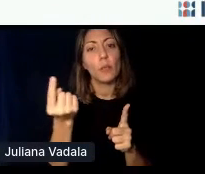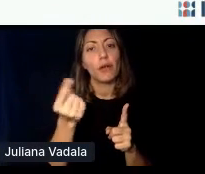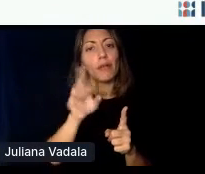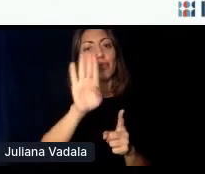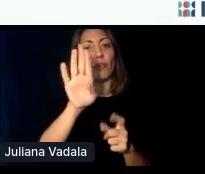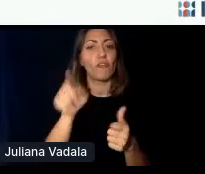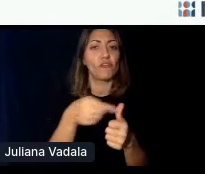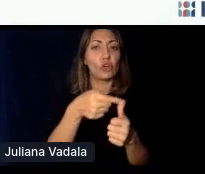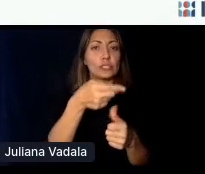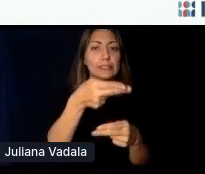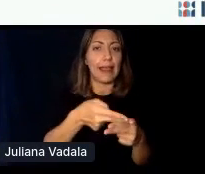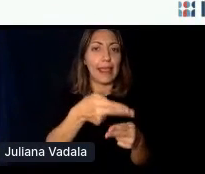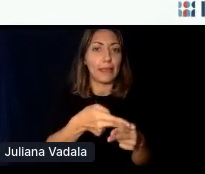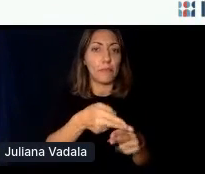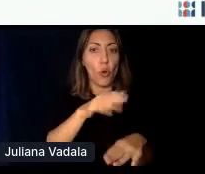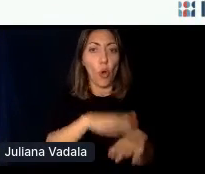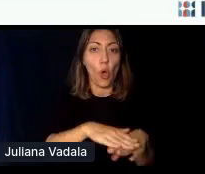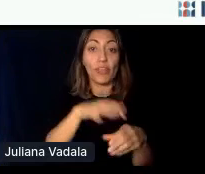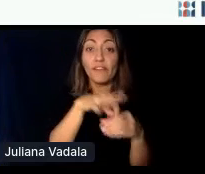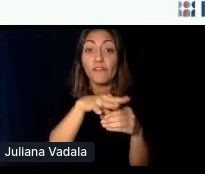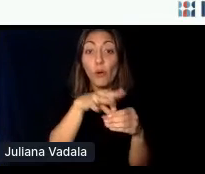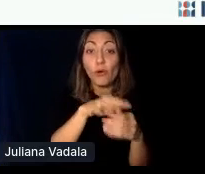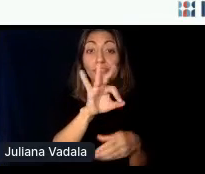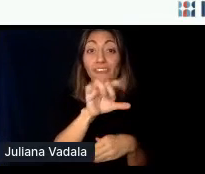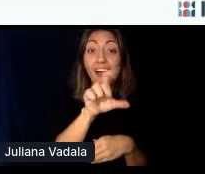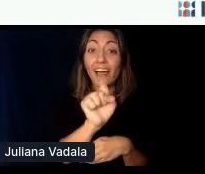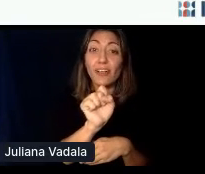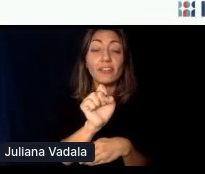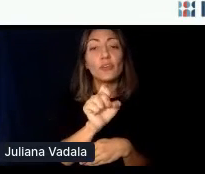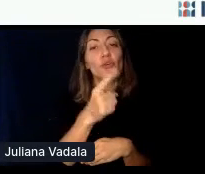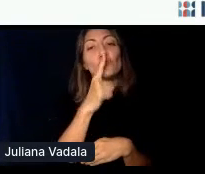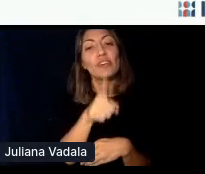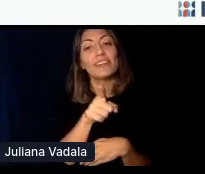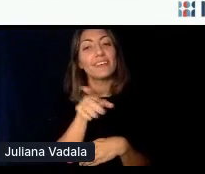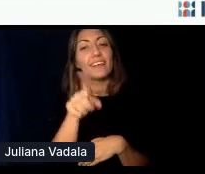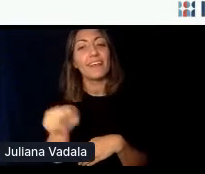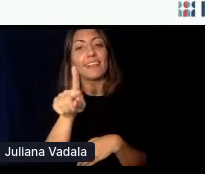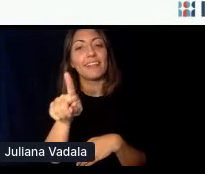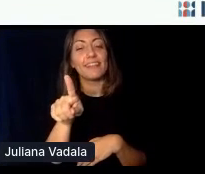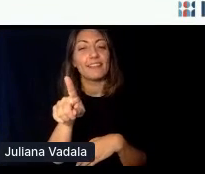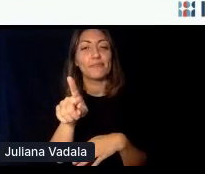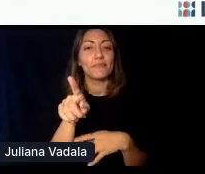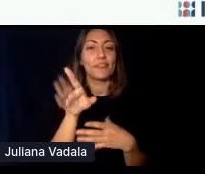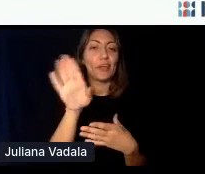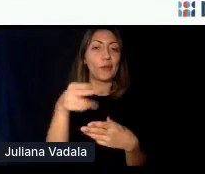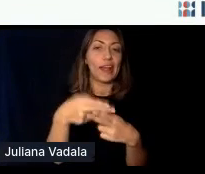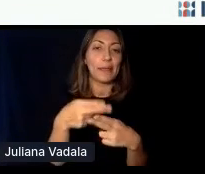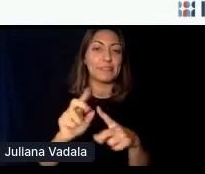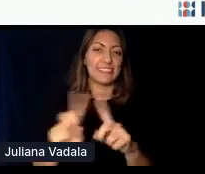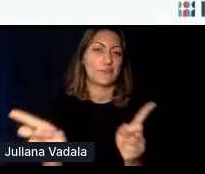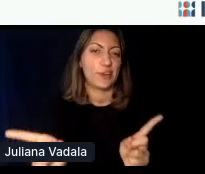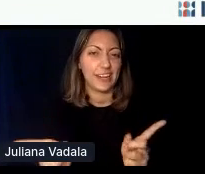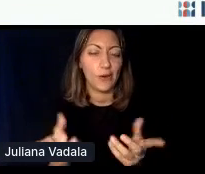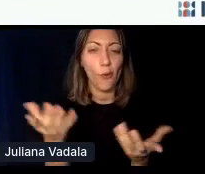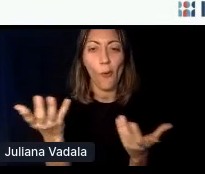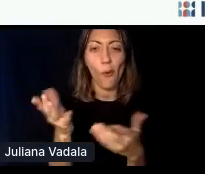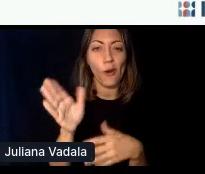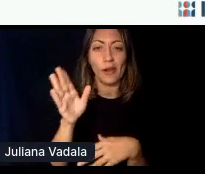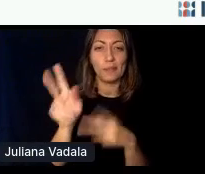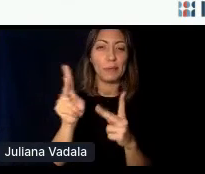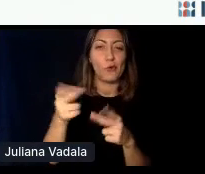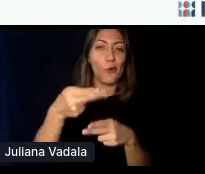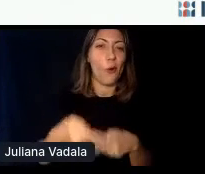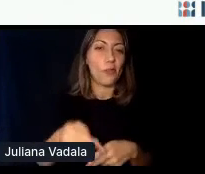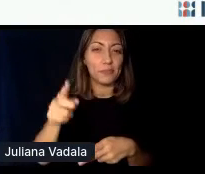voter file. So somebody who goes by a nickname or a middle name, or maybe the names in their language or their culture are structured differently, something like that.